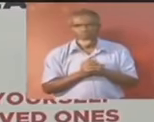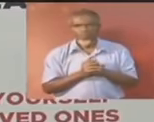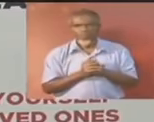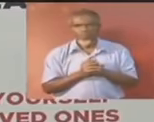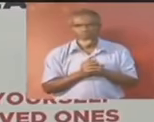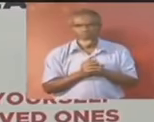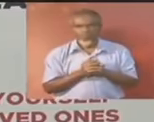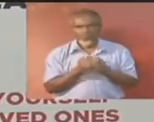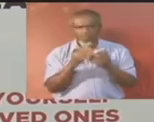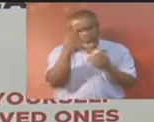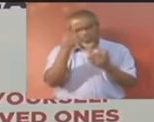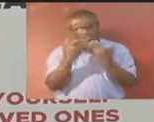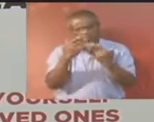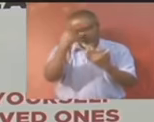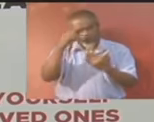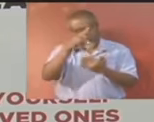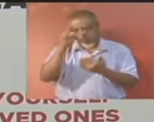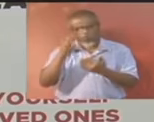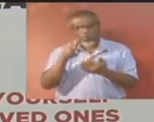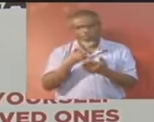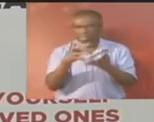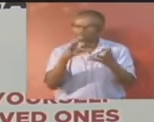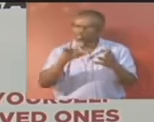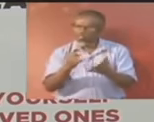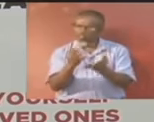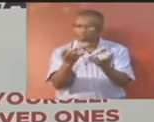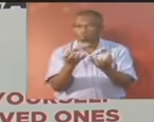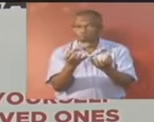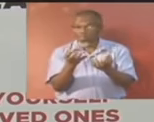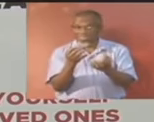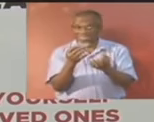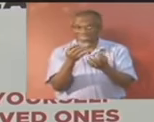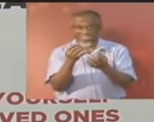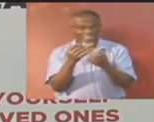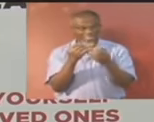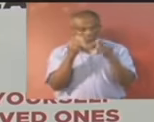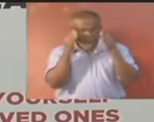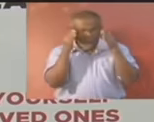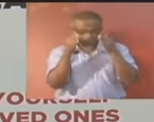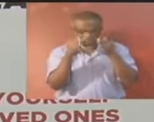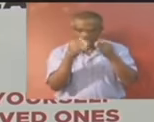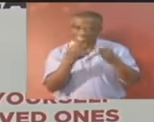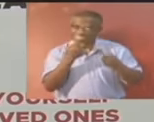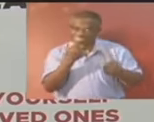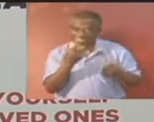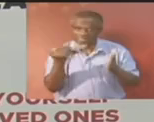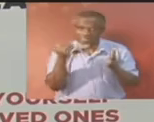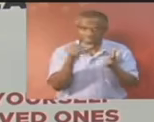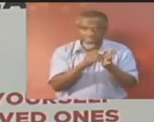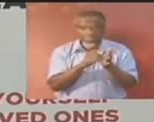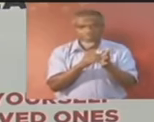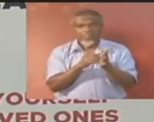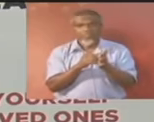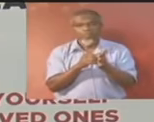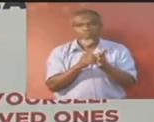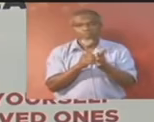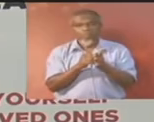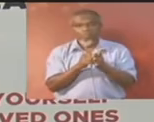Singh, for this question. I'd just like to stress that as per the amendments in the public health